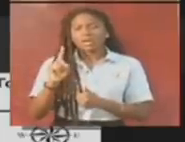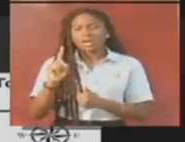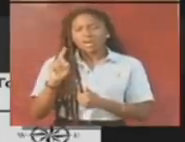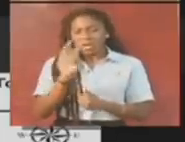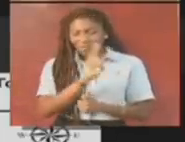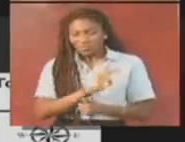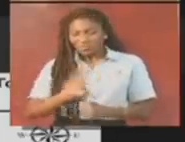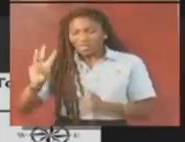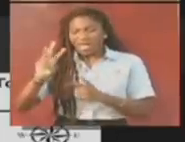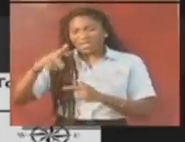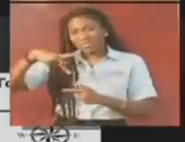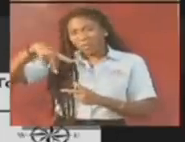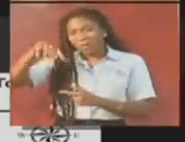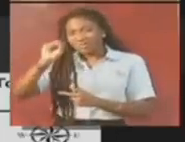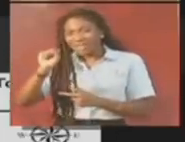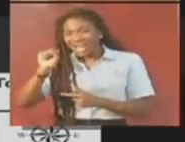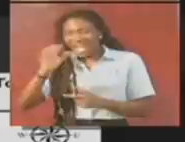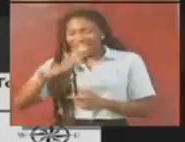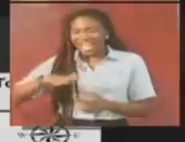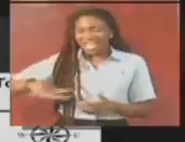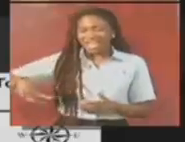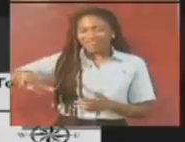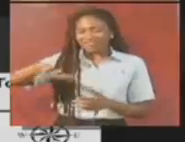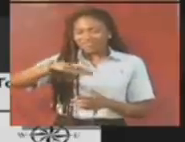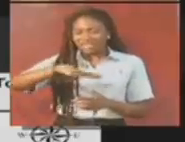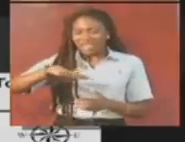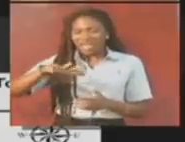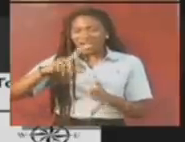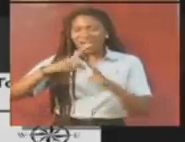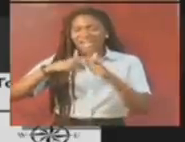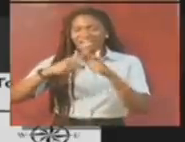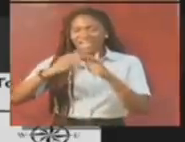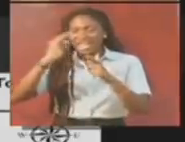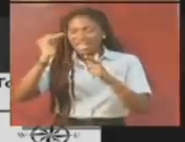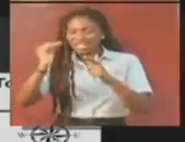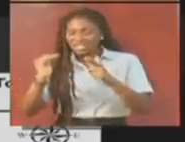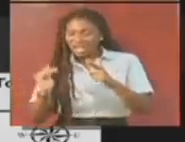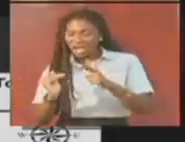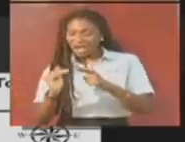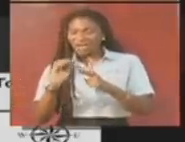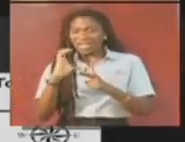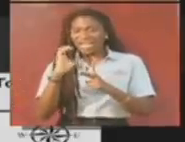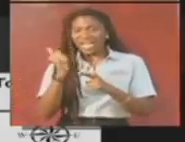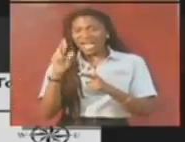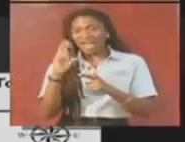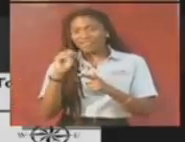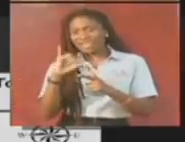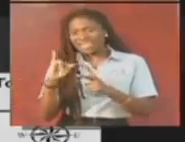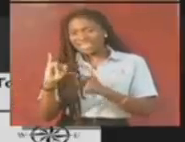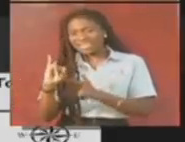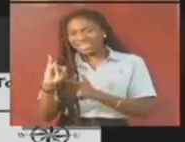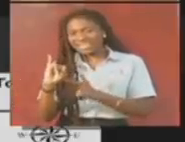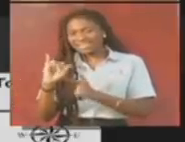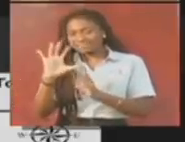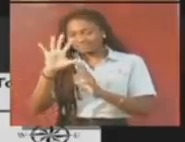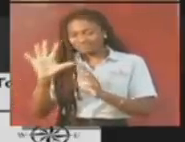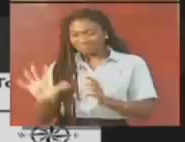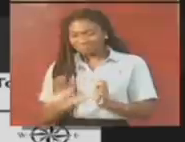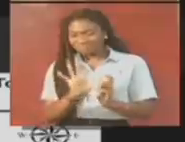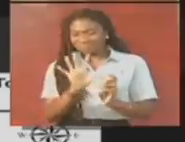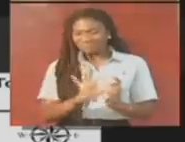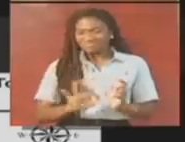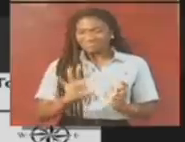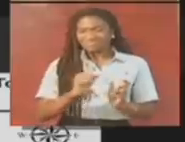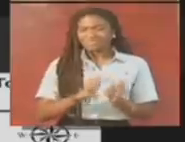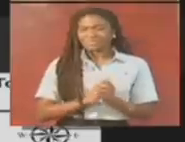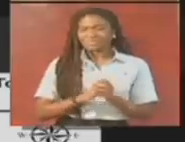to St. George East area, and coming down into Carney, Victoria, and St. Patrick. However, as we look at